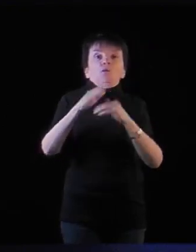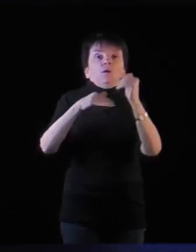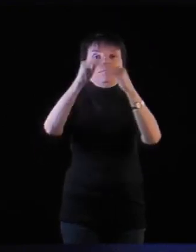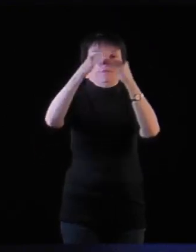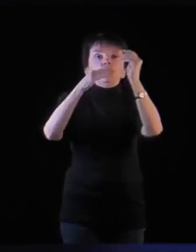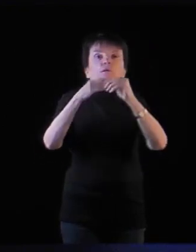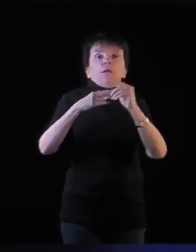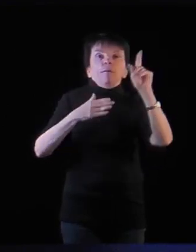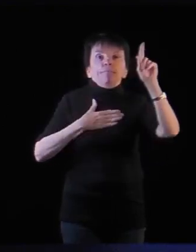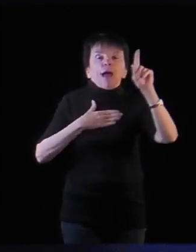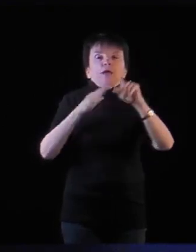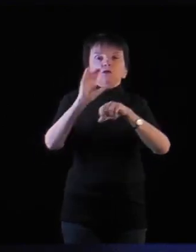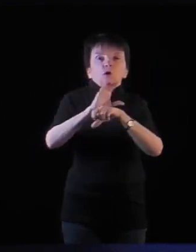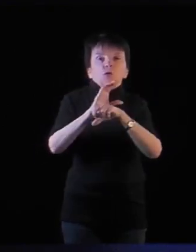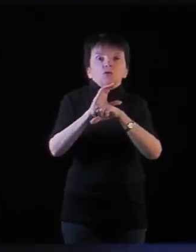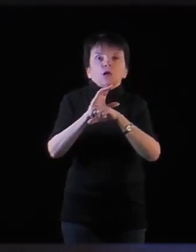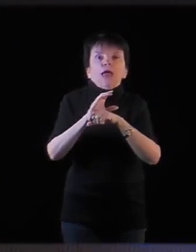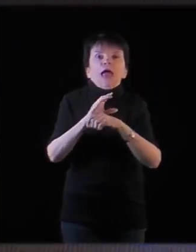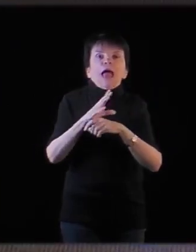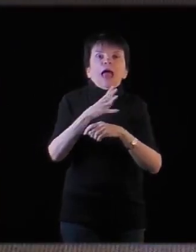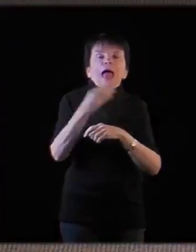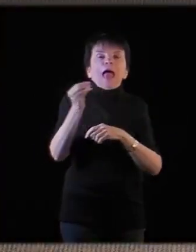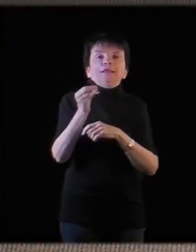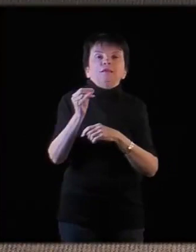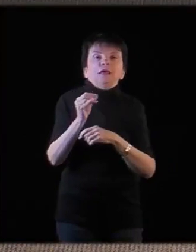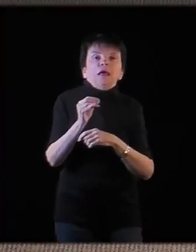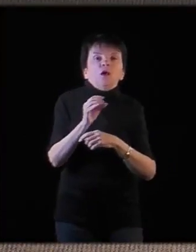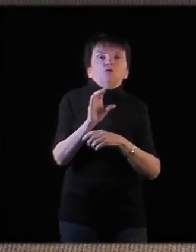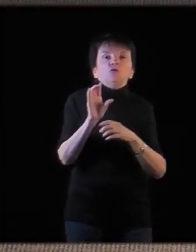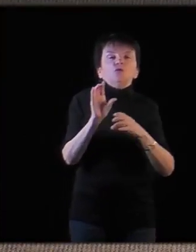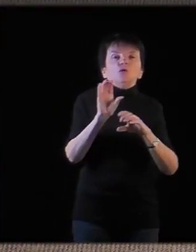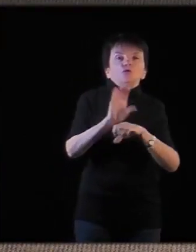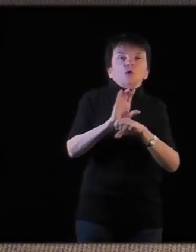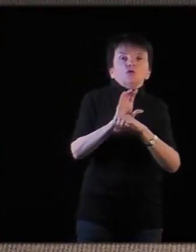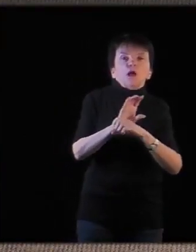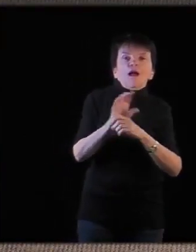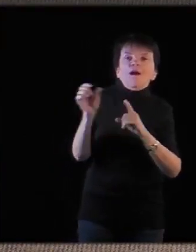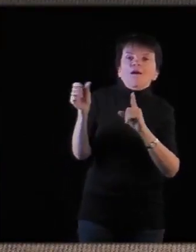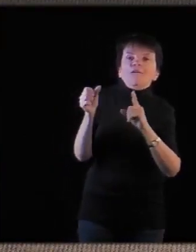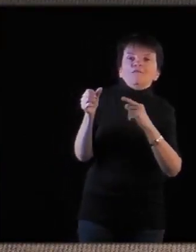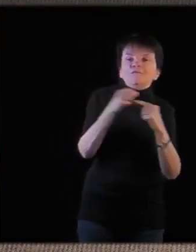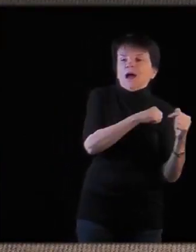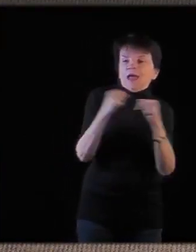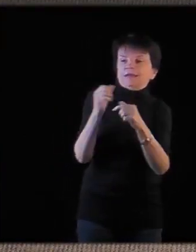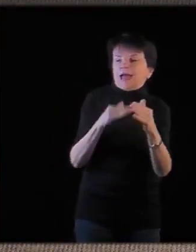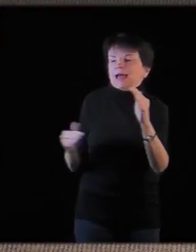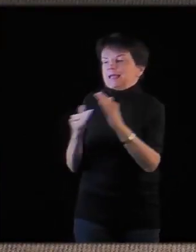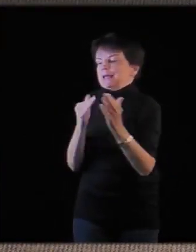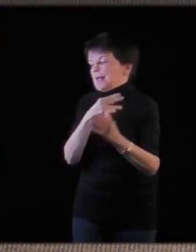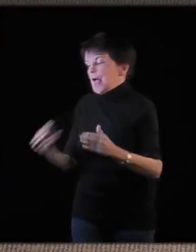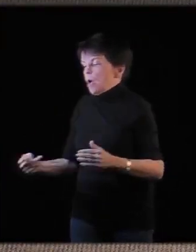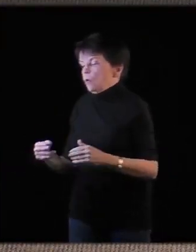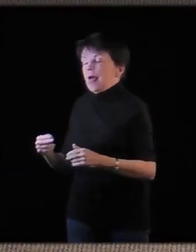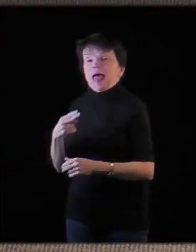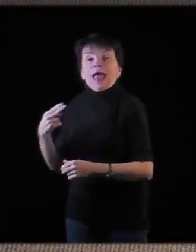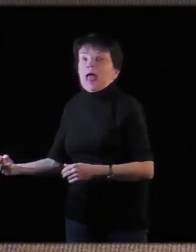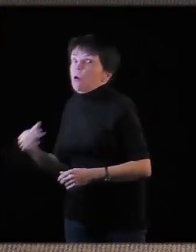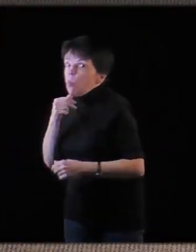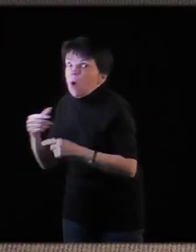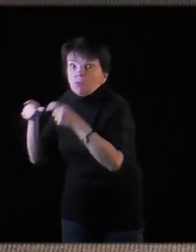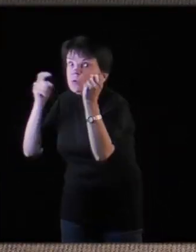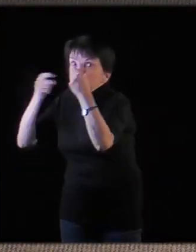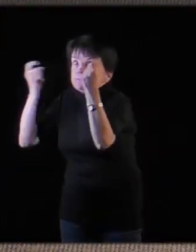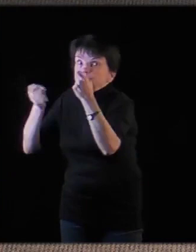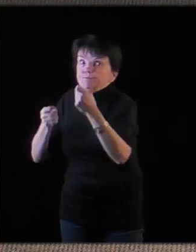not prevail against it." And so he will build his church. The church is the agency to move forward, to be able to